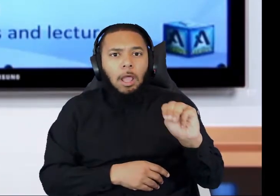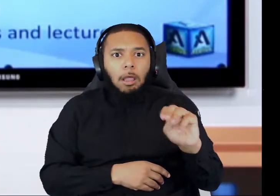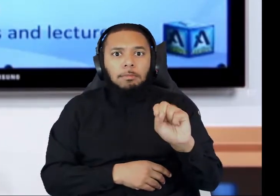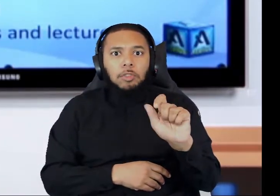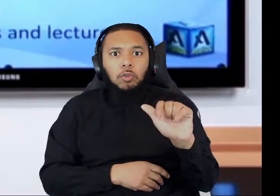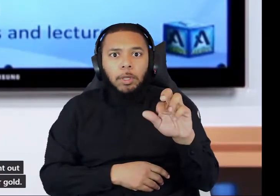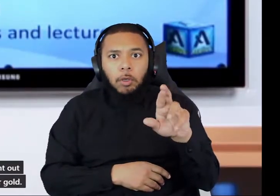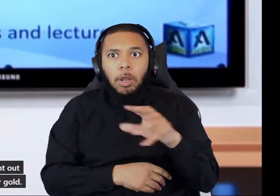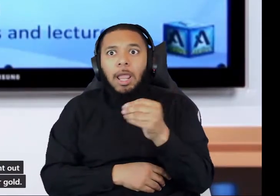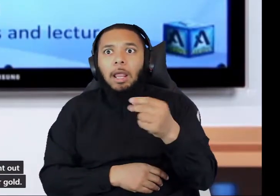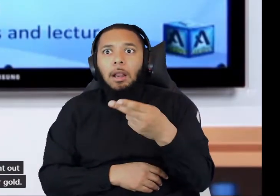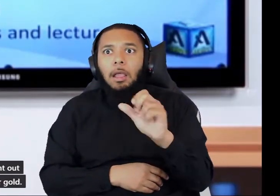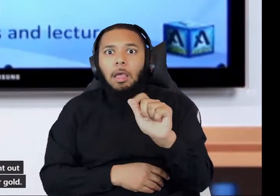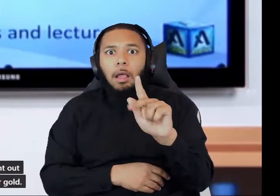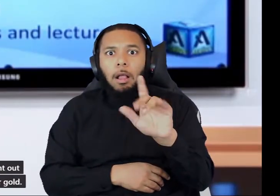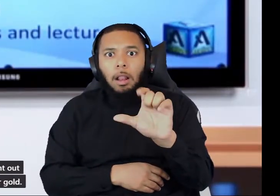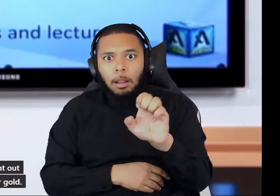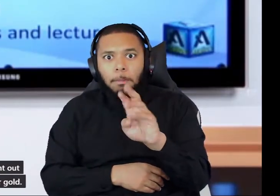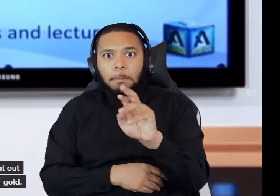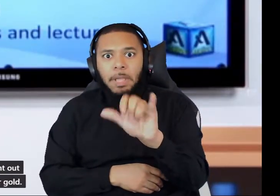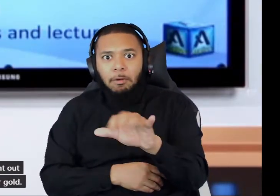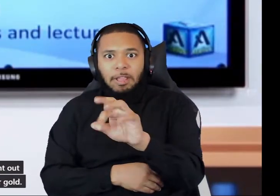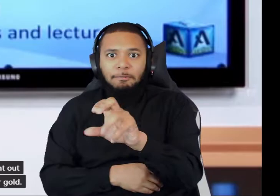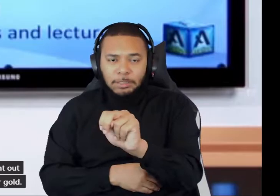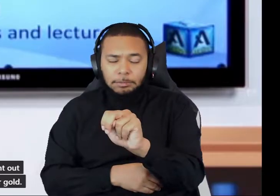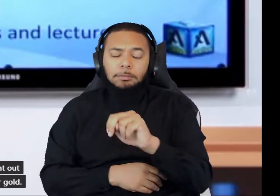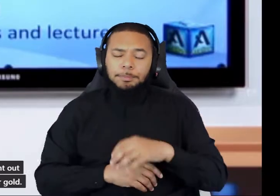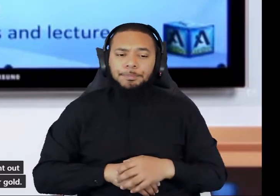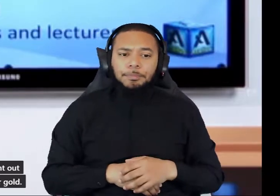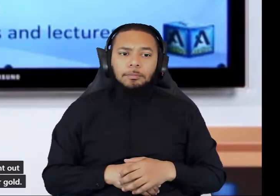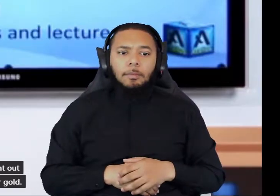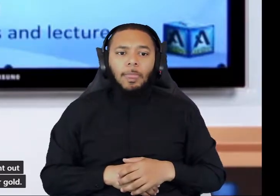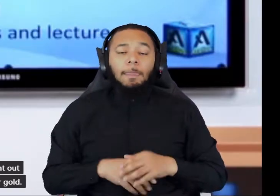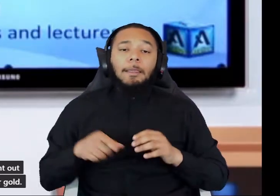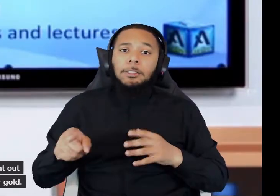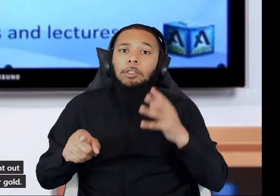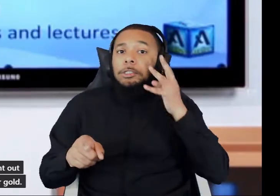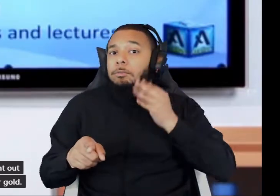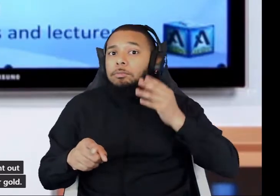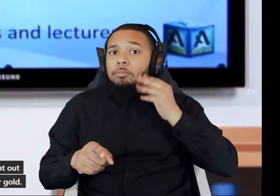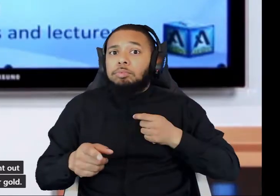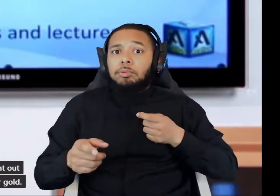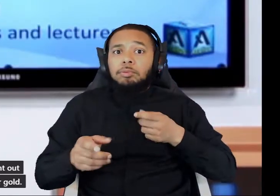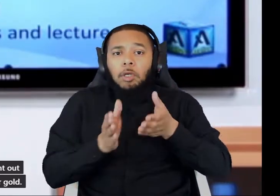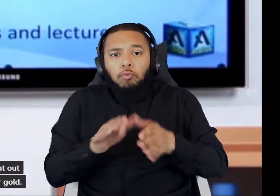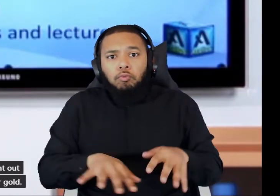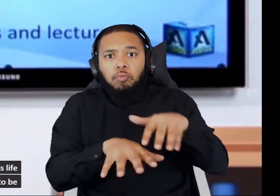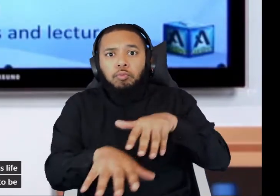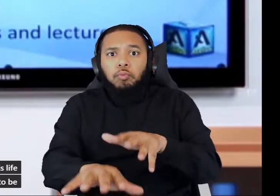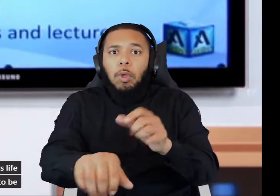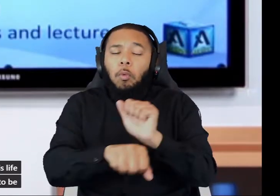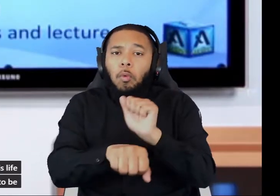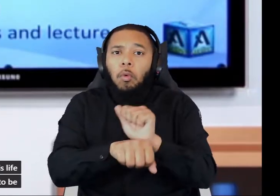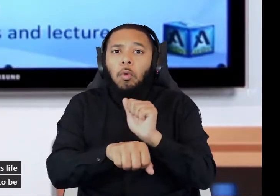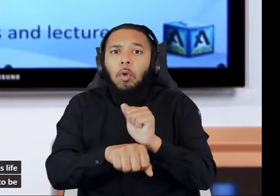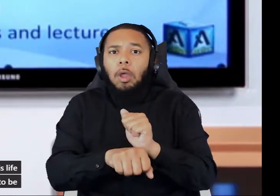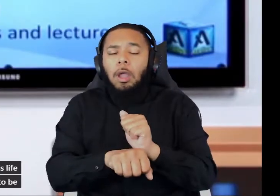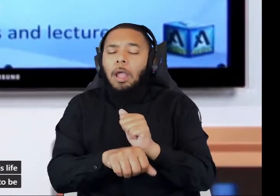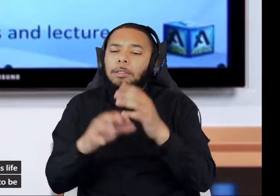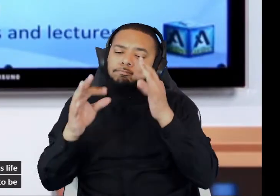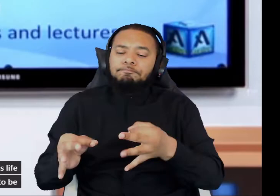After this experience of being on the river, he went out west and did some prospecting for gold. He had a lot